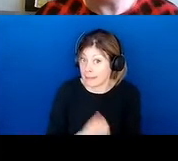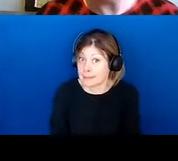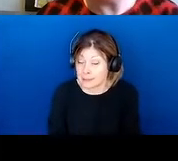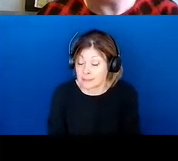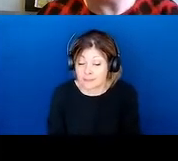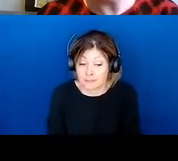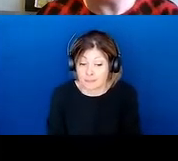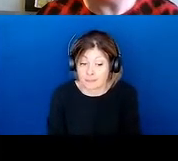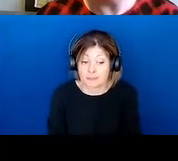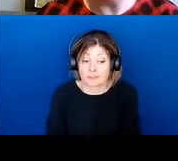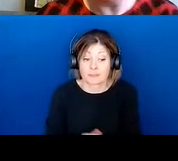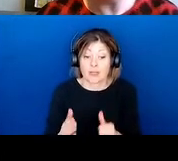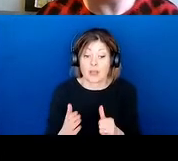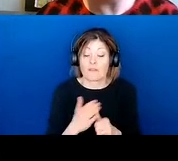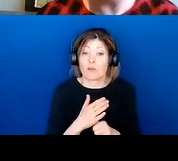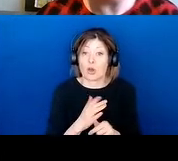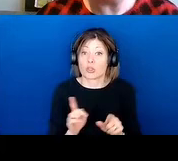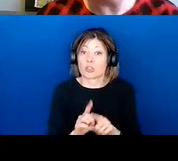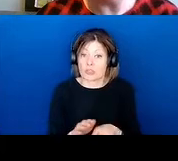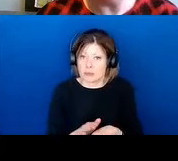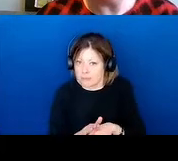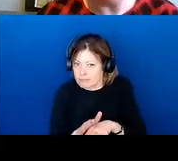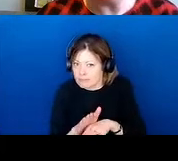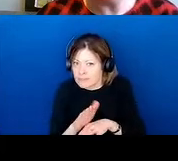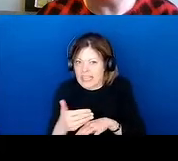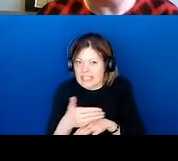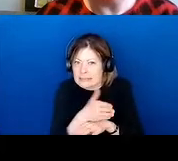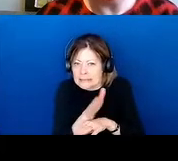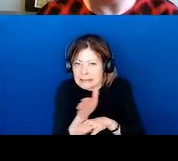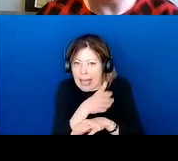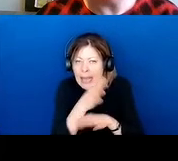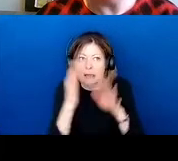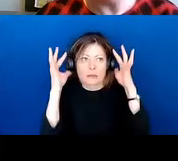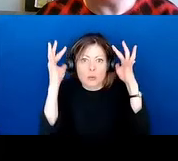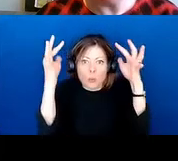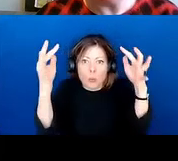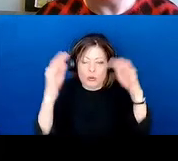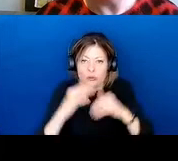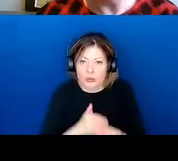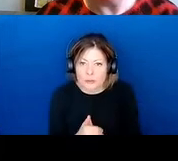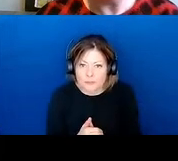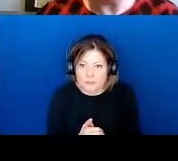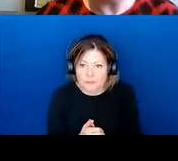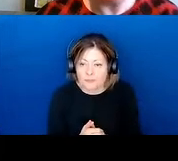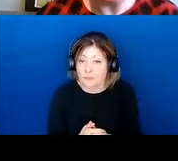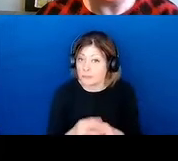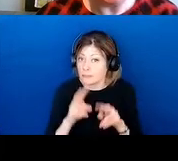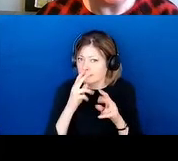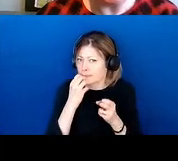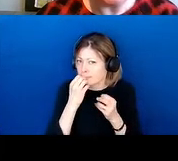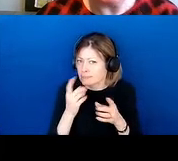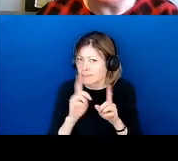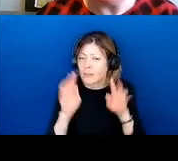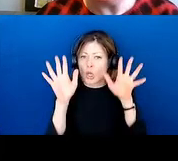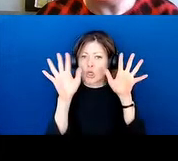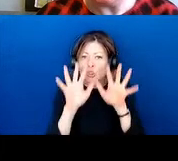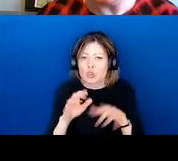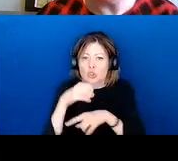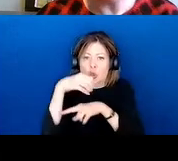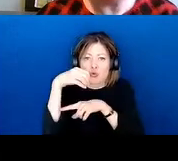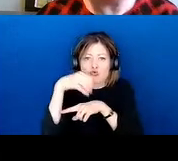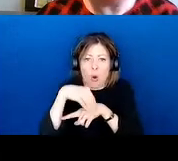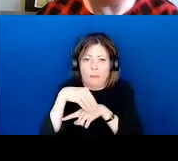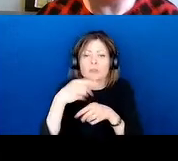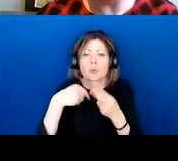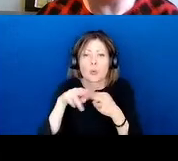We start with a short climb up a zigzag path through the woods, where you can enjoy snowdrops and daffodils at the moment,